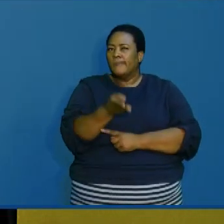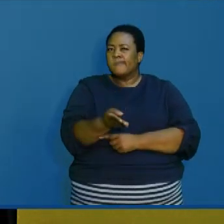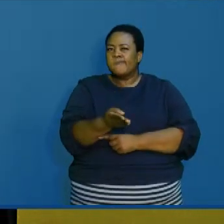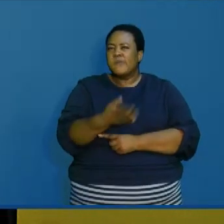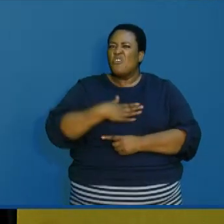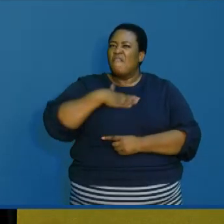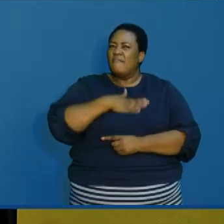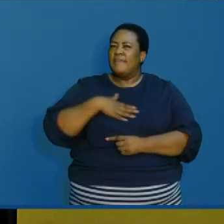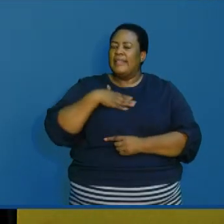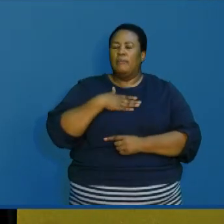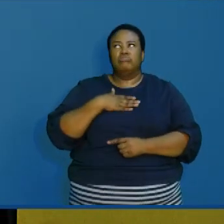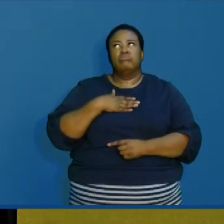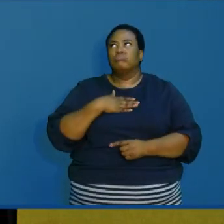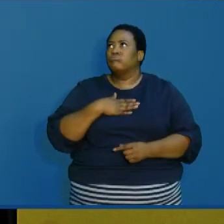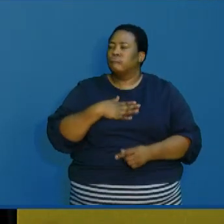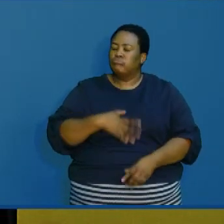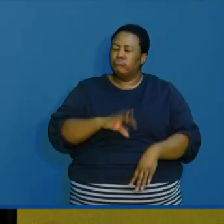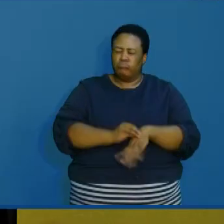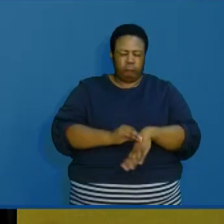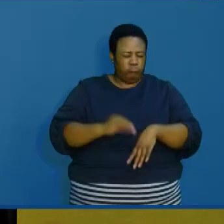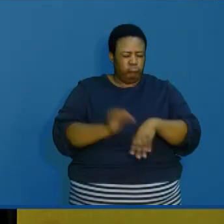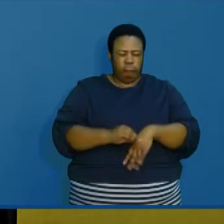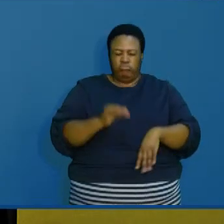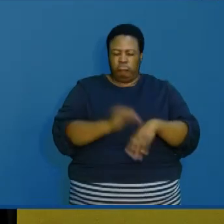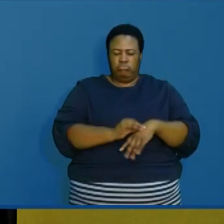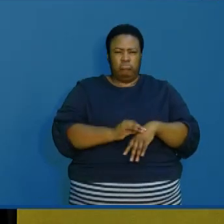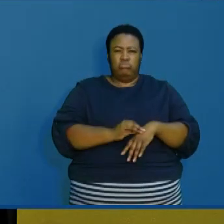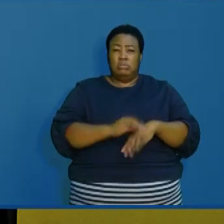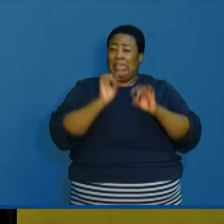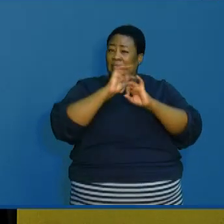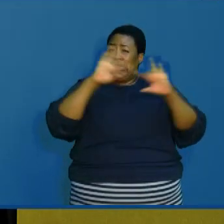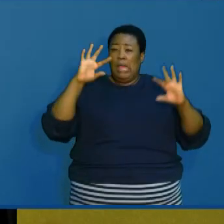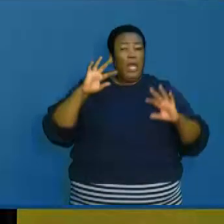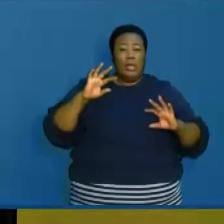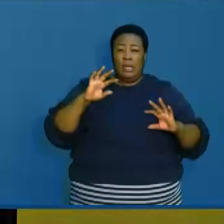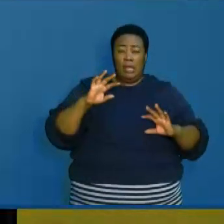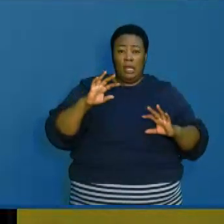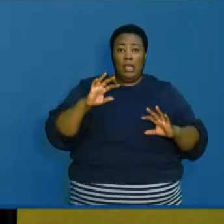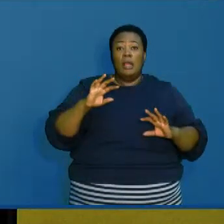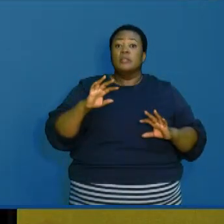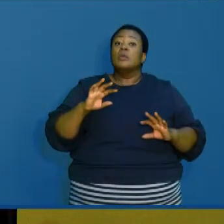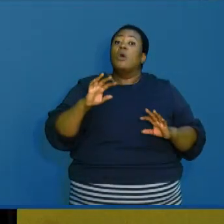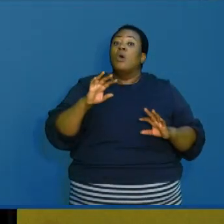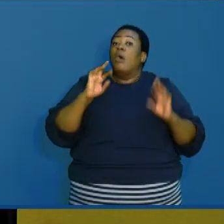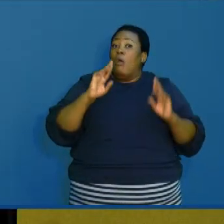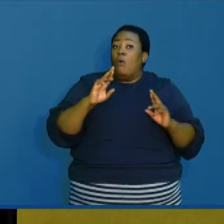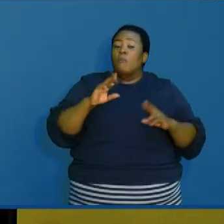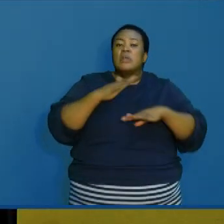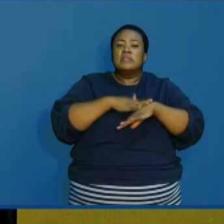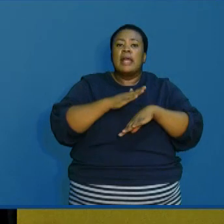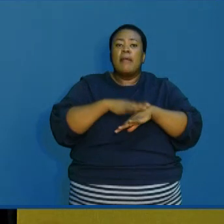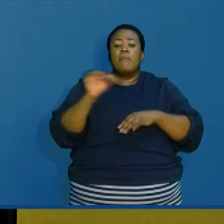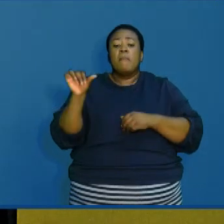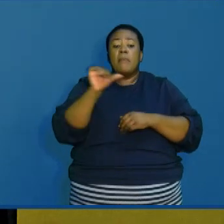are very problematic. And I need, when we come to you after the break, I need you